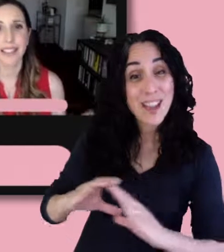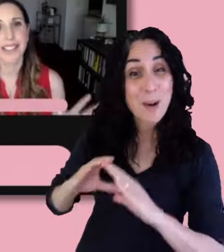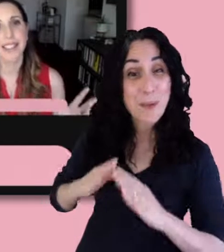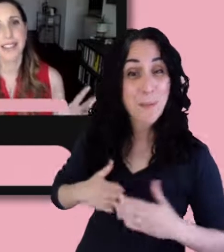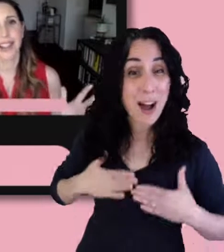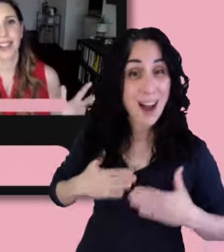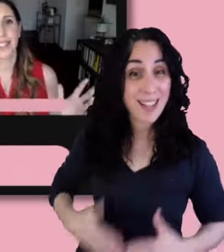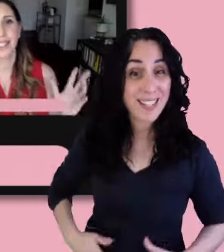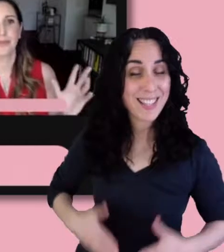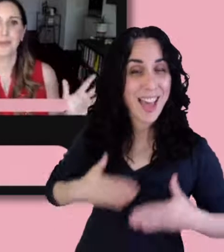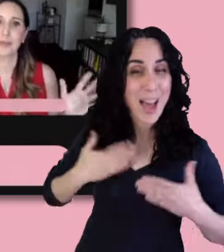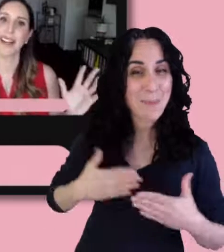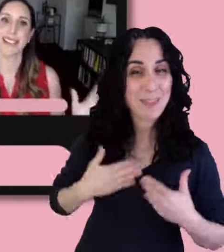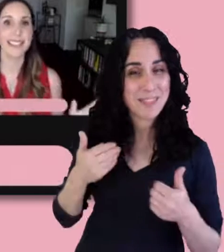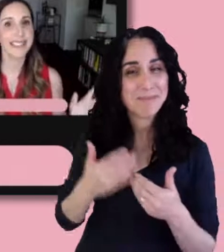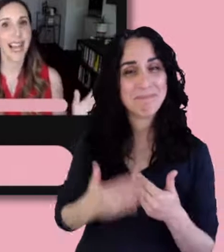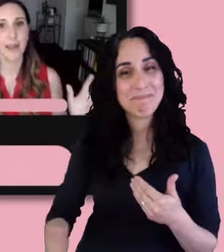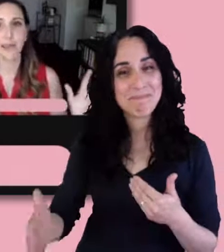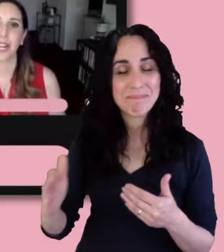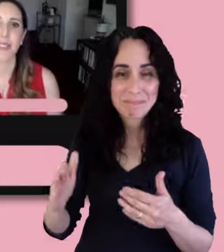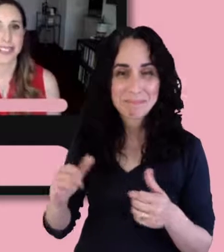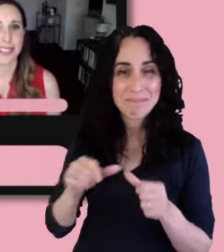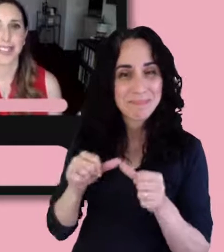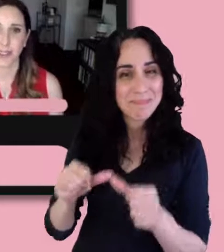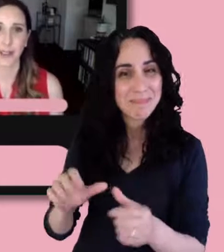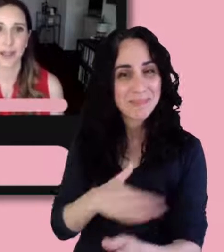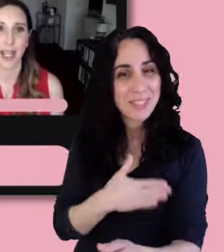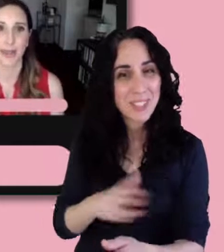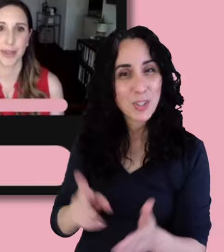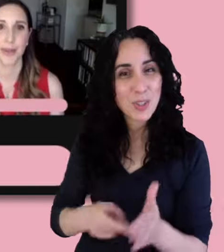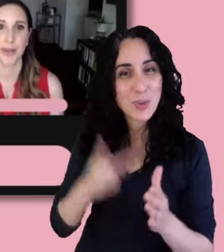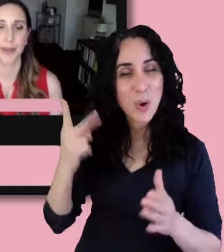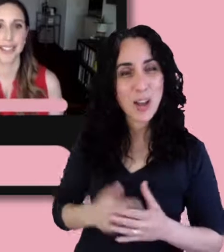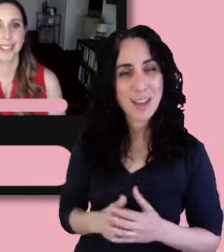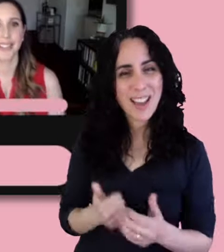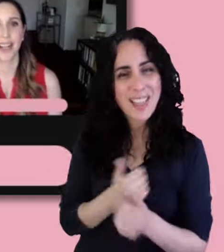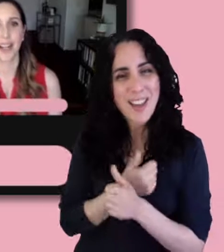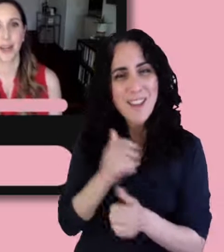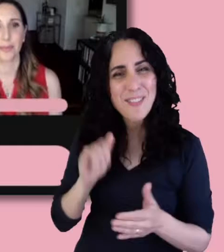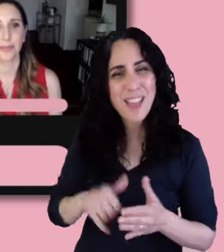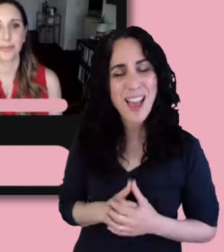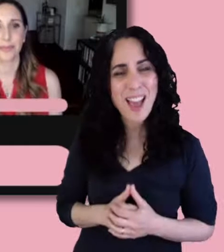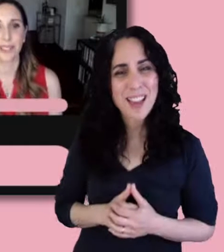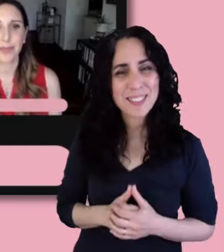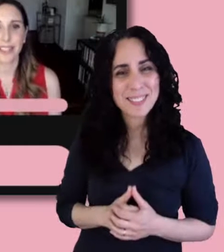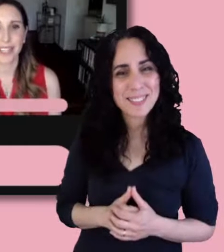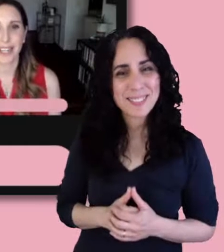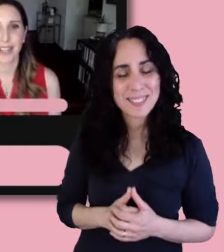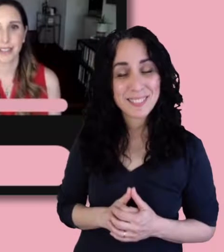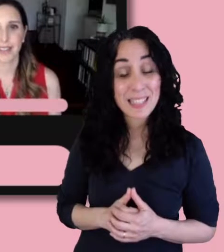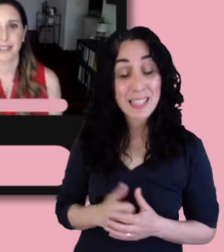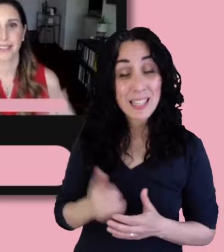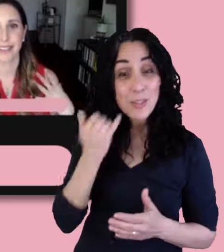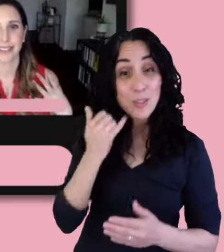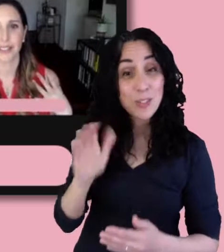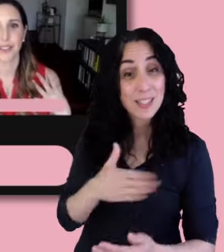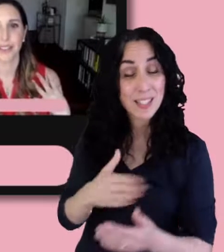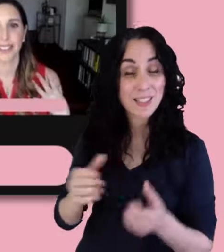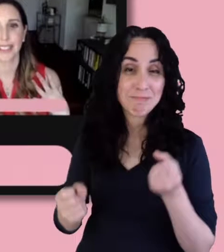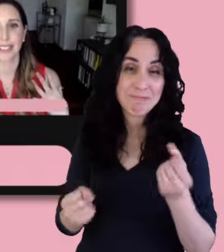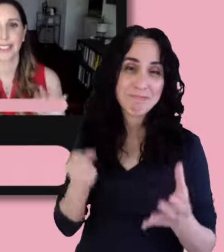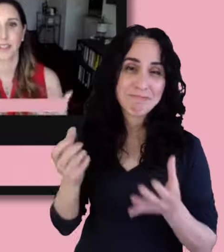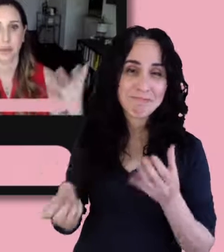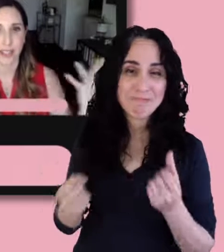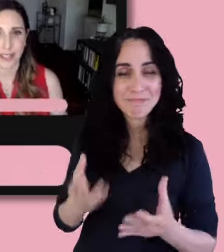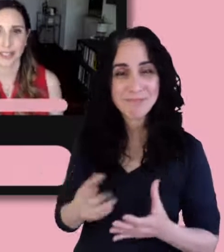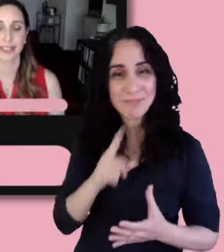Every little cell in my body is happy. I would sing that 2 times through. I love that. You really can't. If you're singing